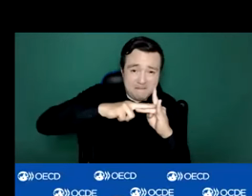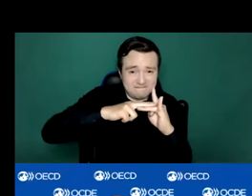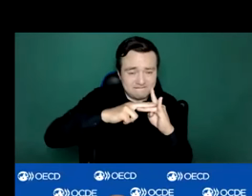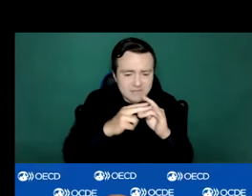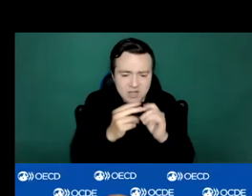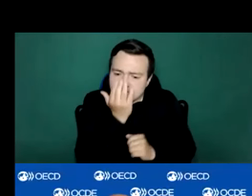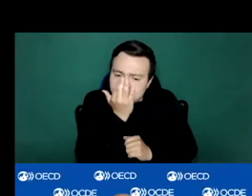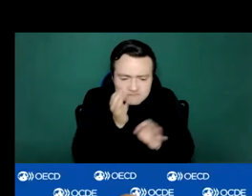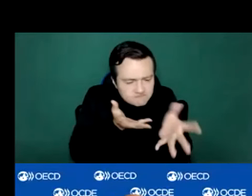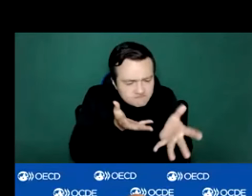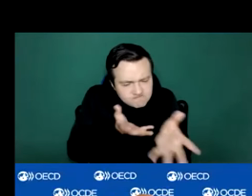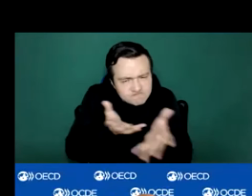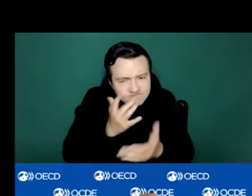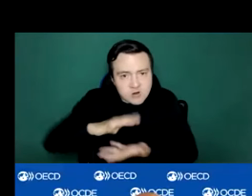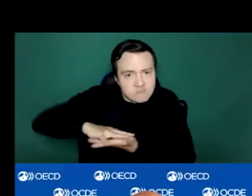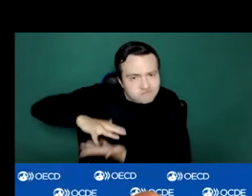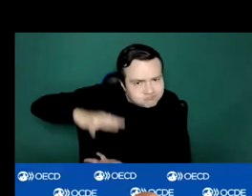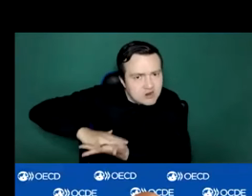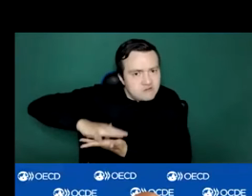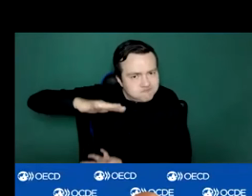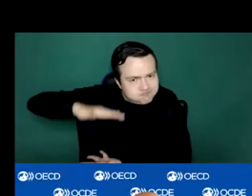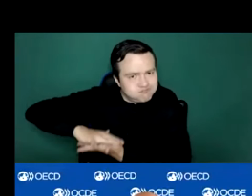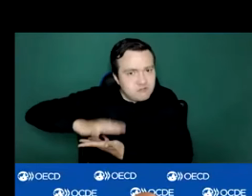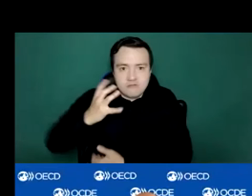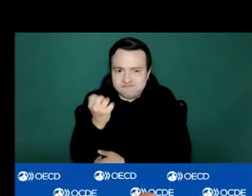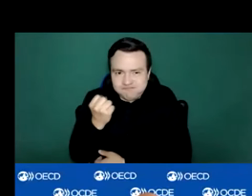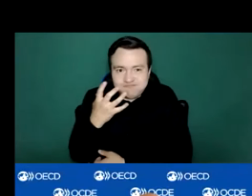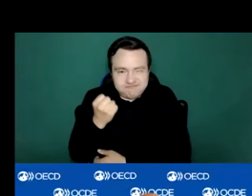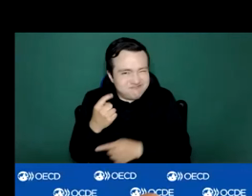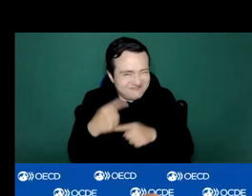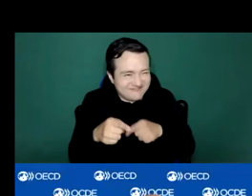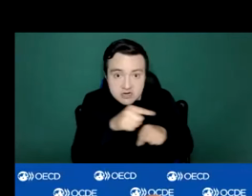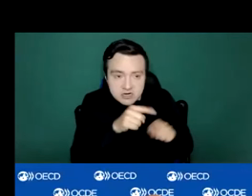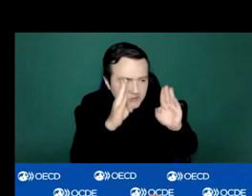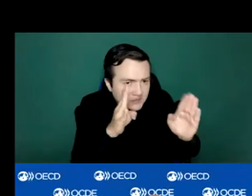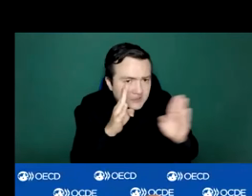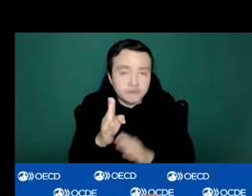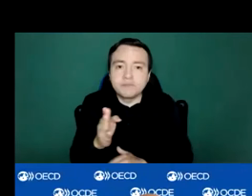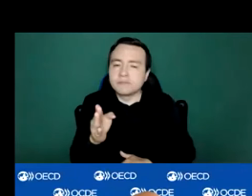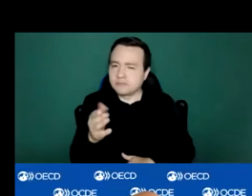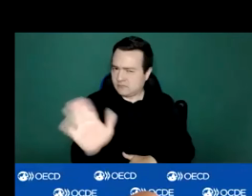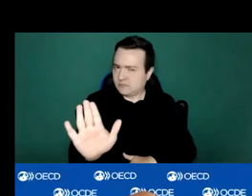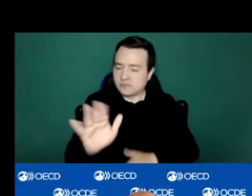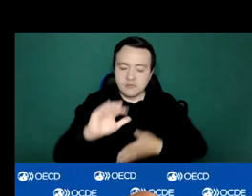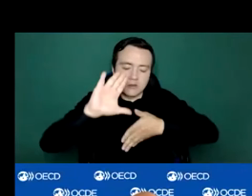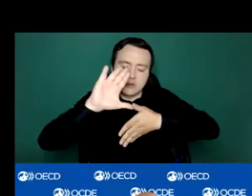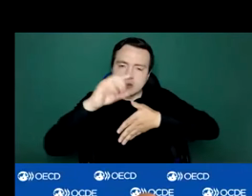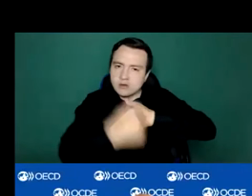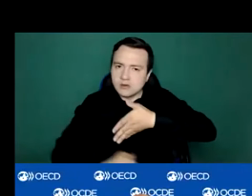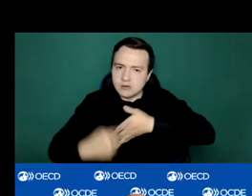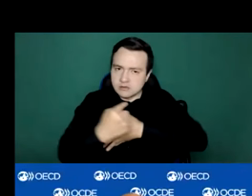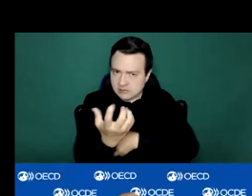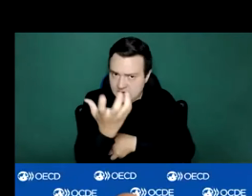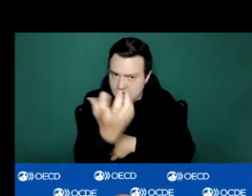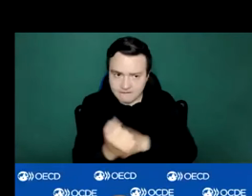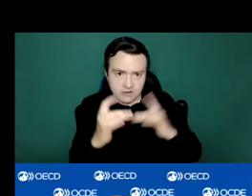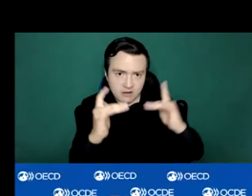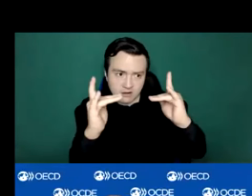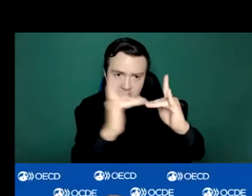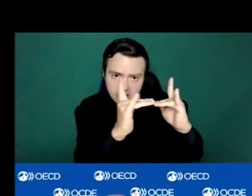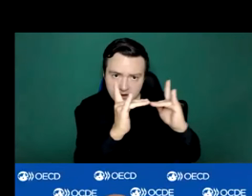to hospital beds and ICU beds. But who are the patients who are most likely to end up